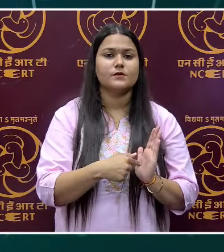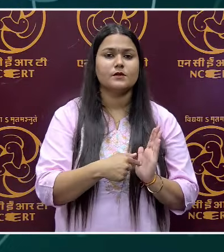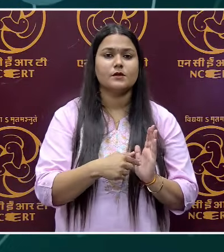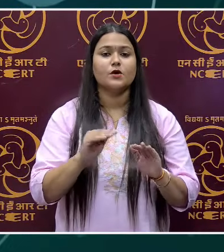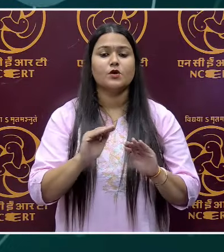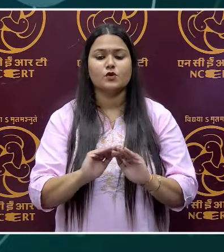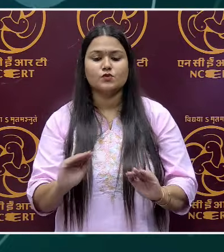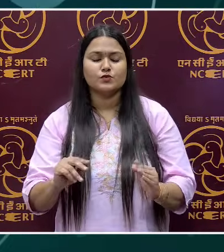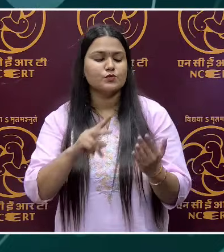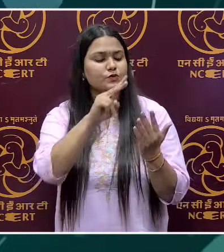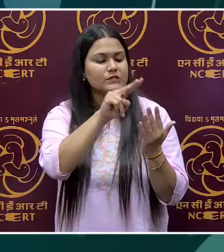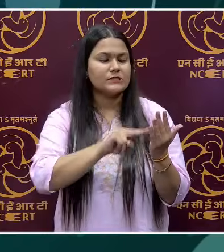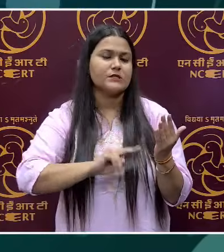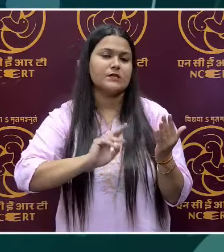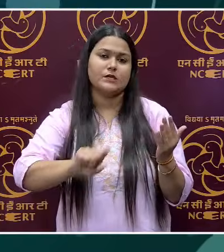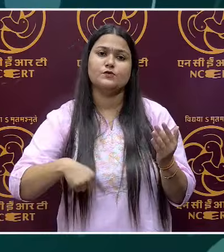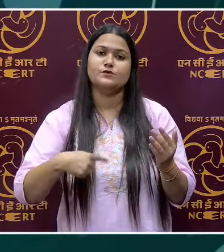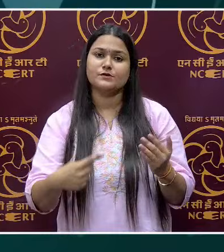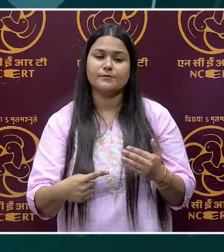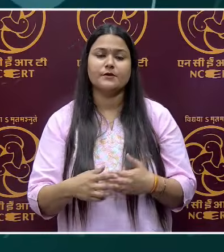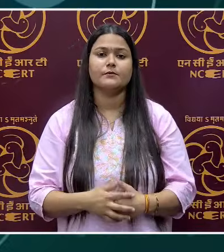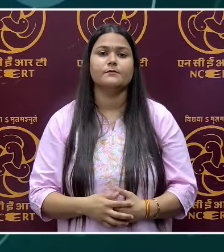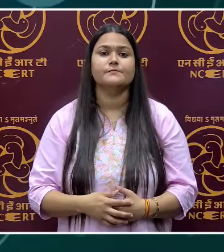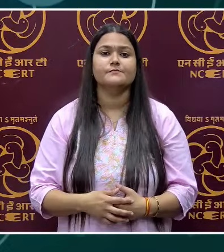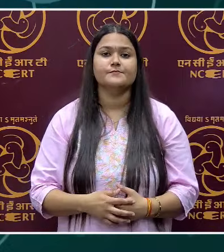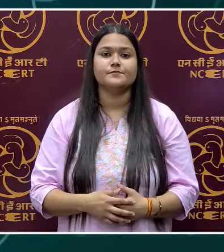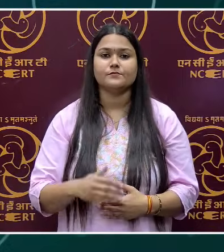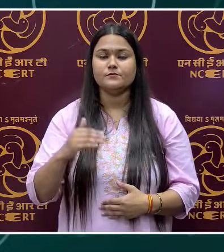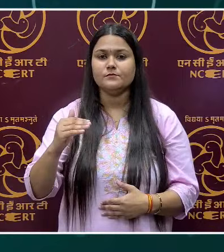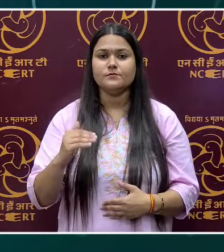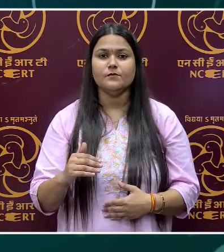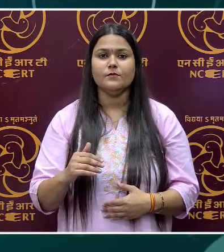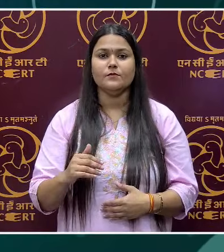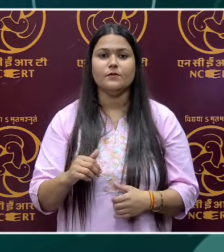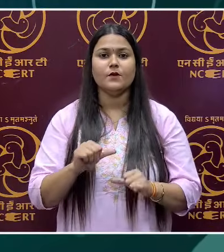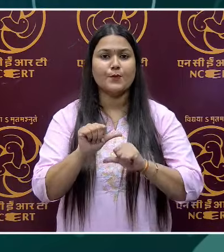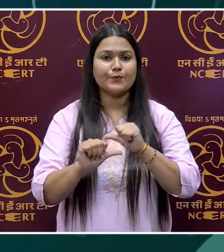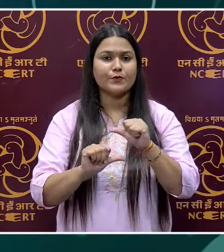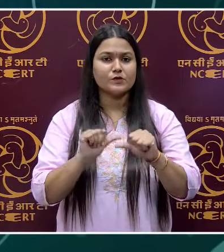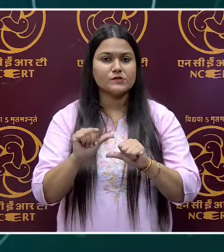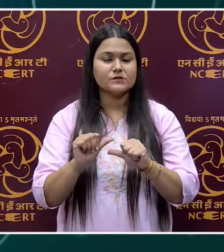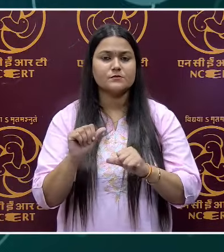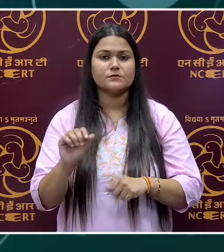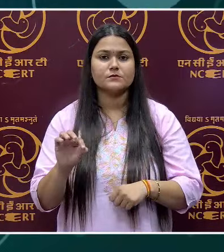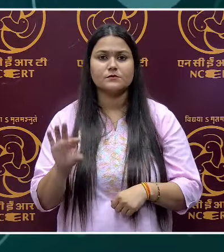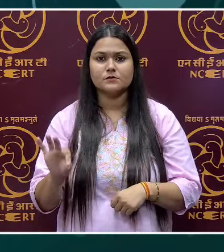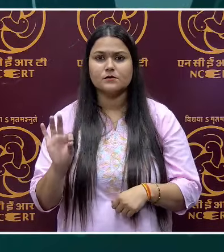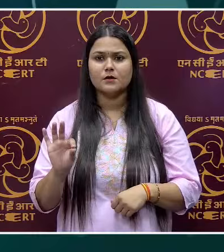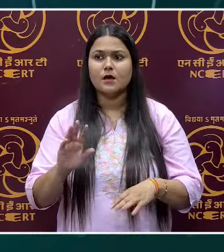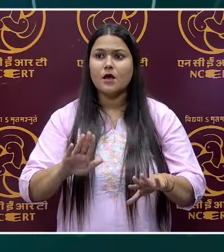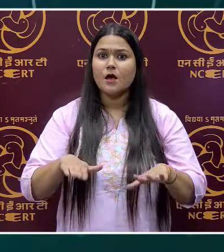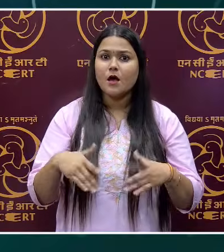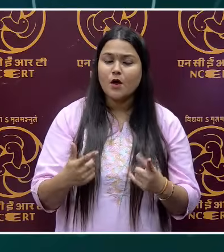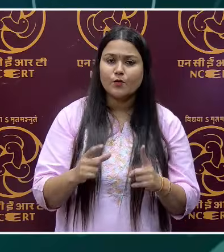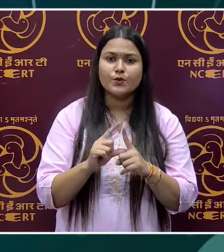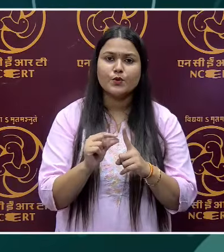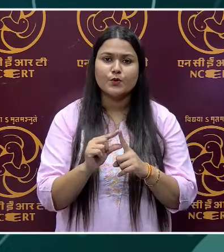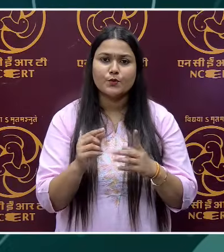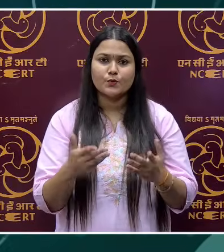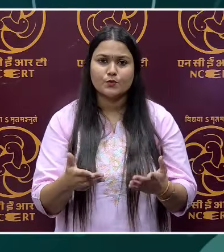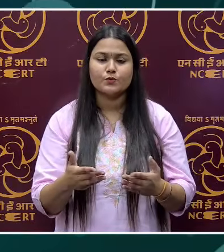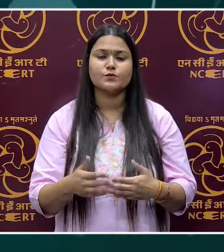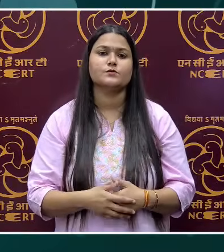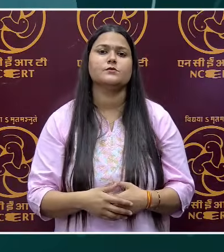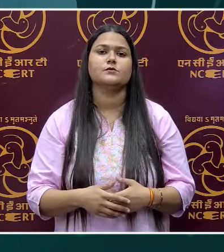to read it. Then they will come to the procedure part. In procedure it is written how to perform this